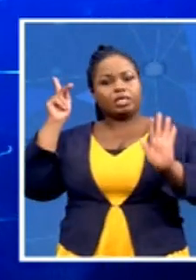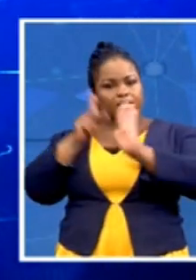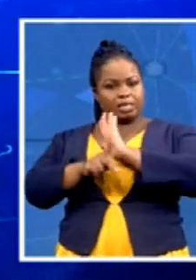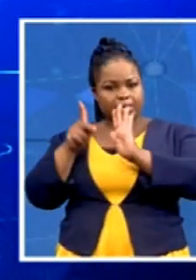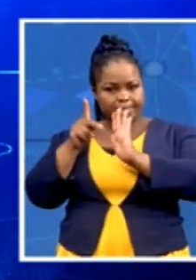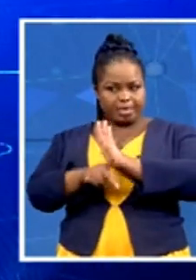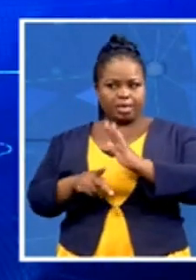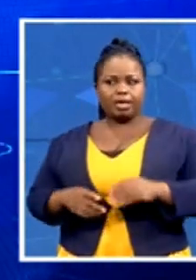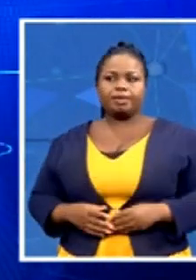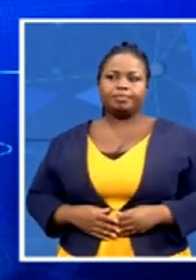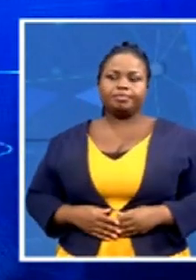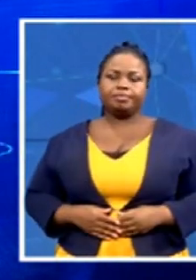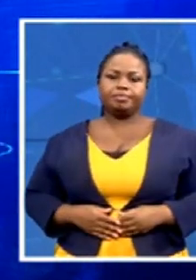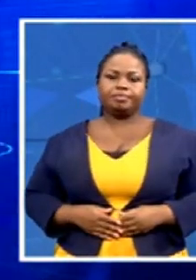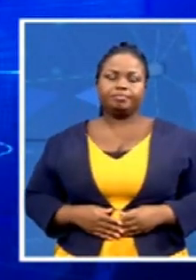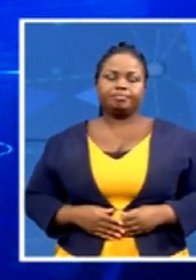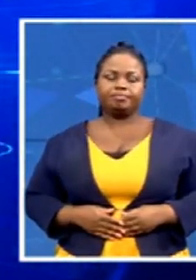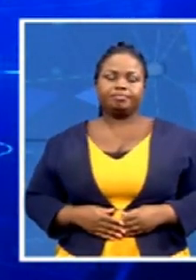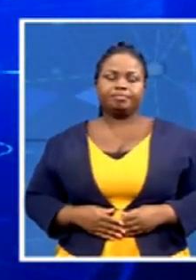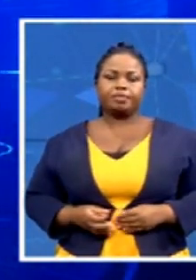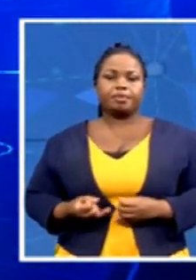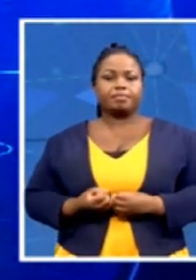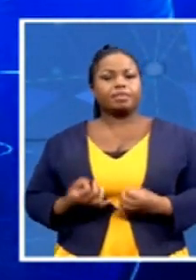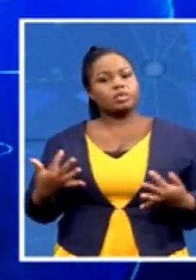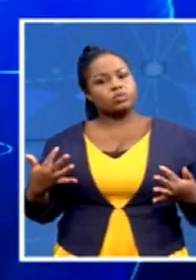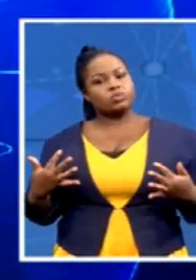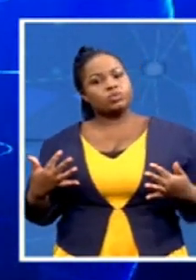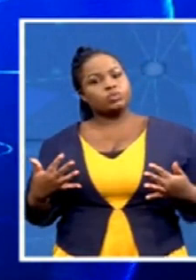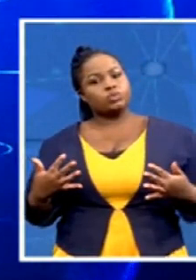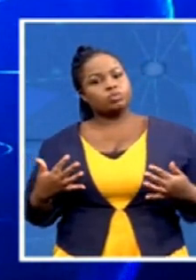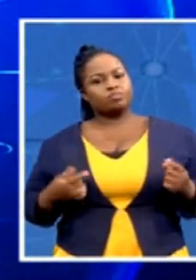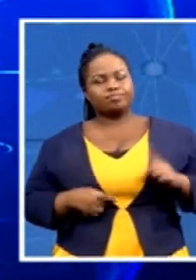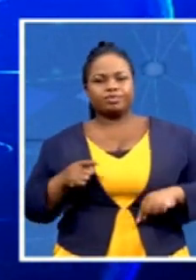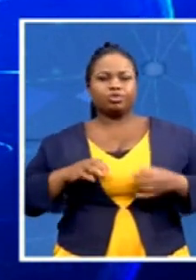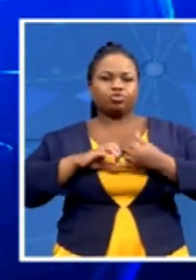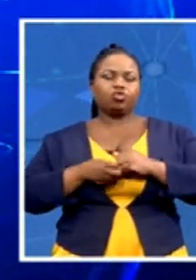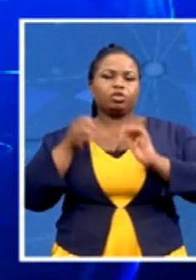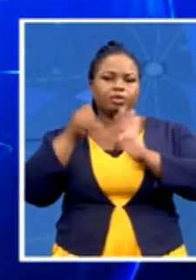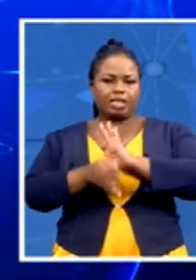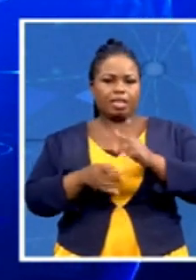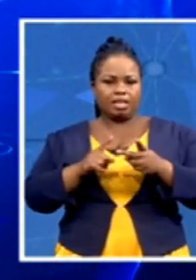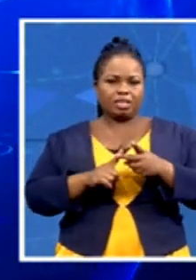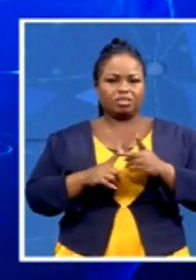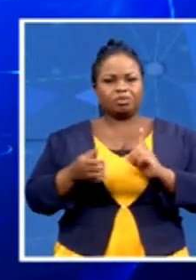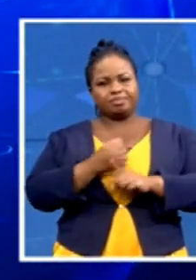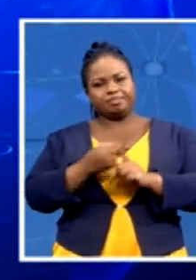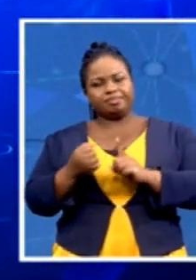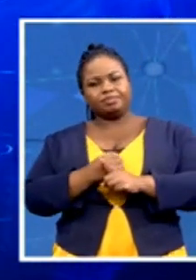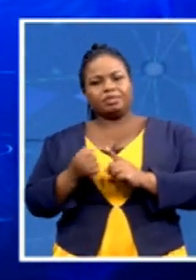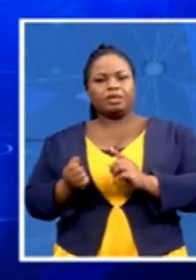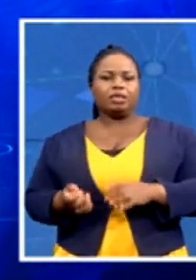multiple charges of attempted murder, assault, kidnapping, and